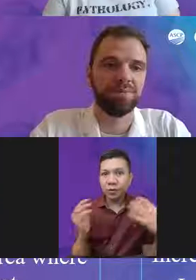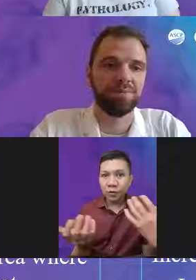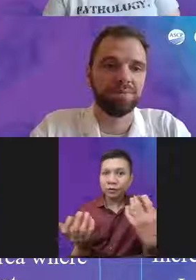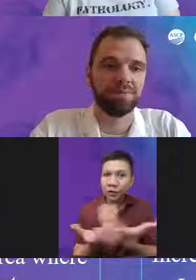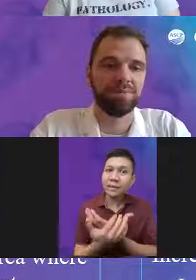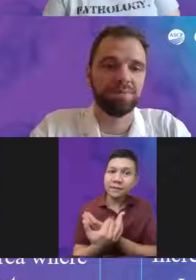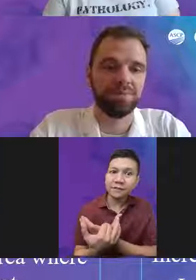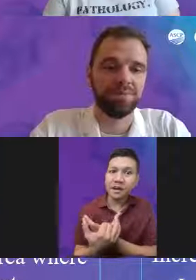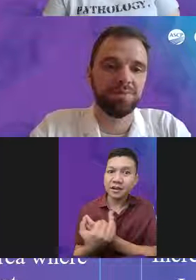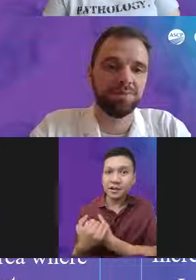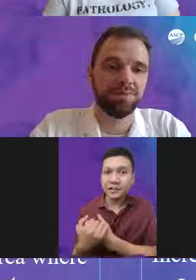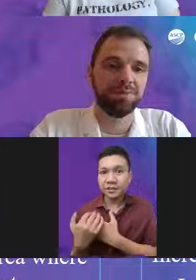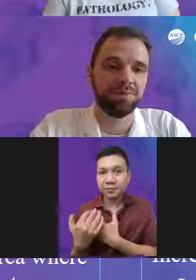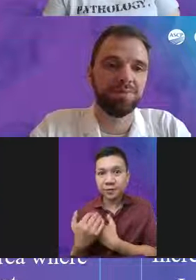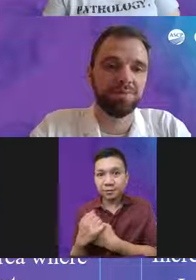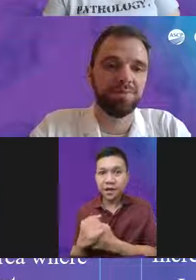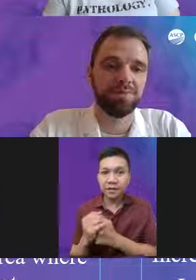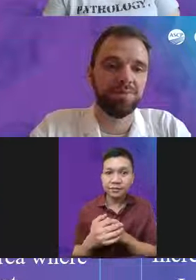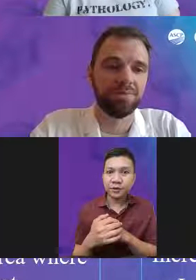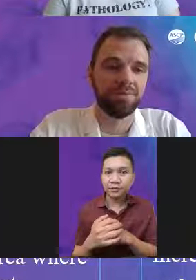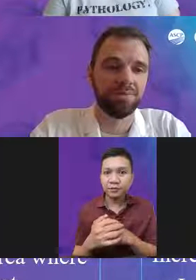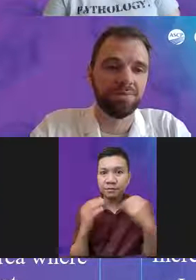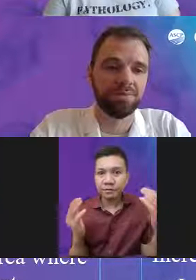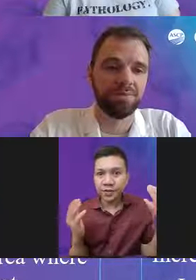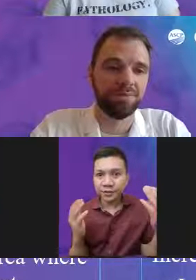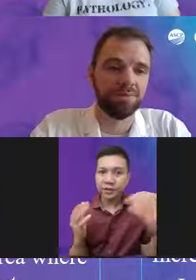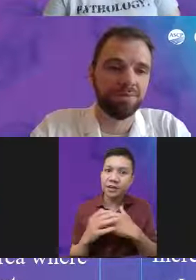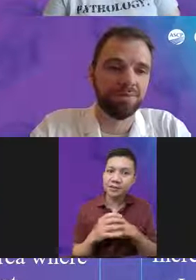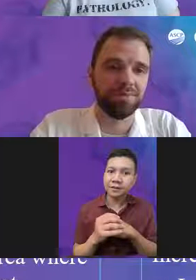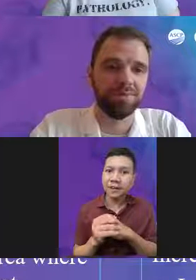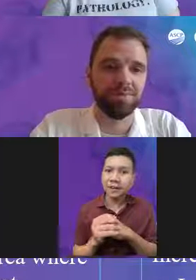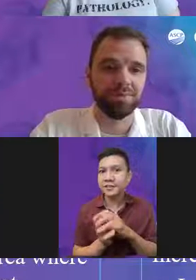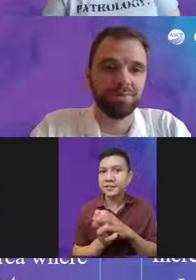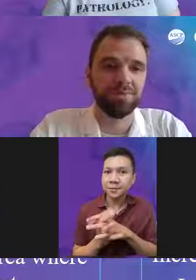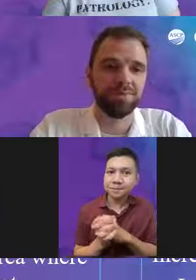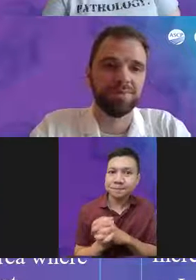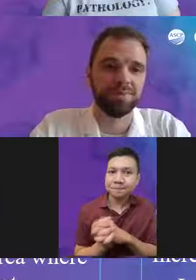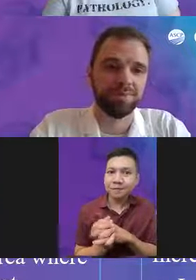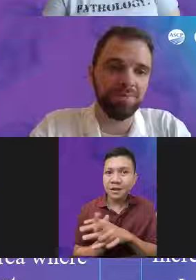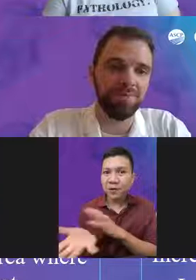in the whole quality of care is my, you know, my mantra about that.